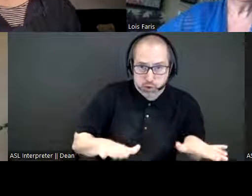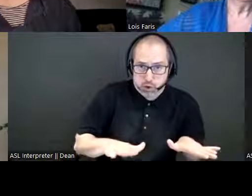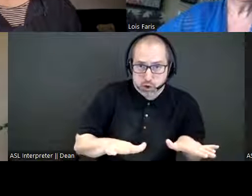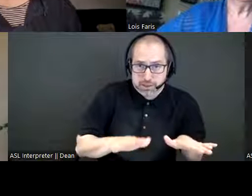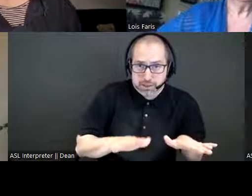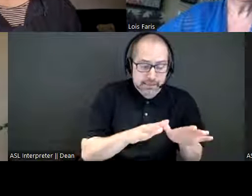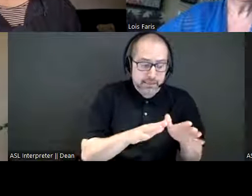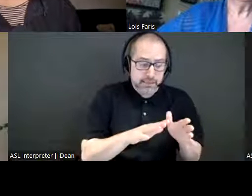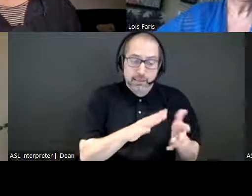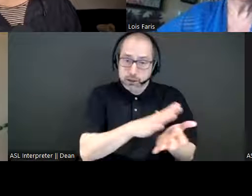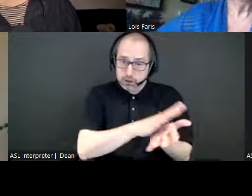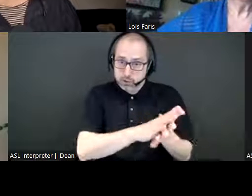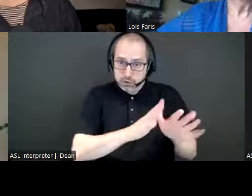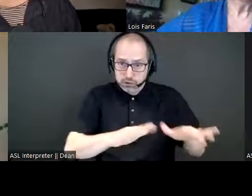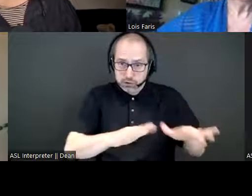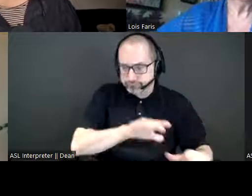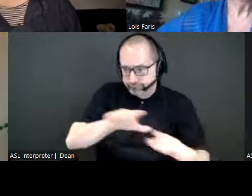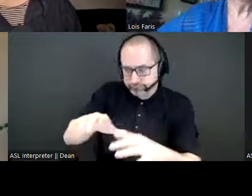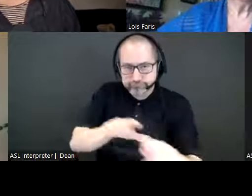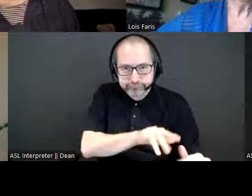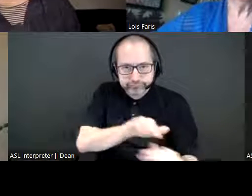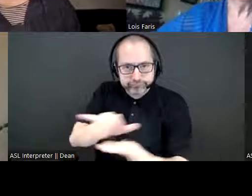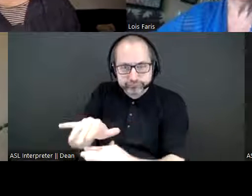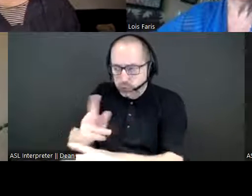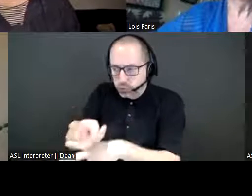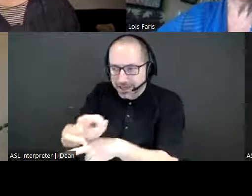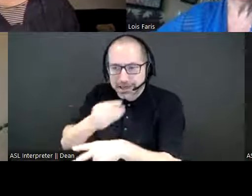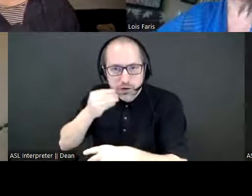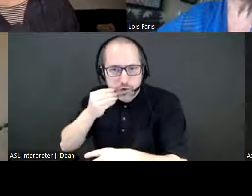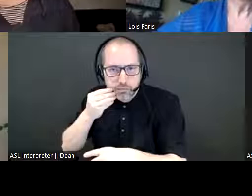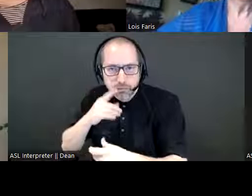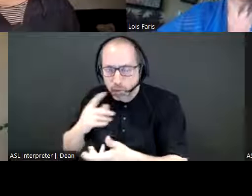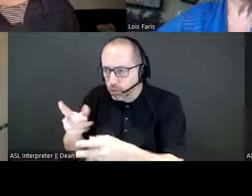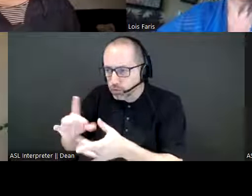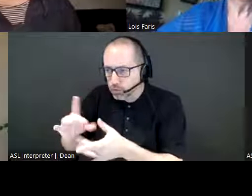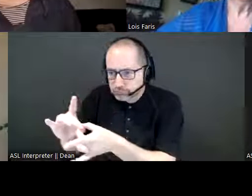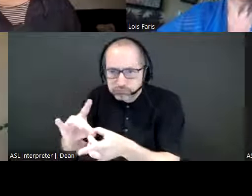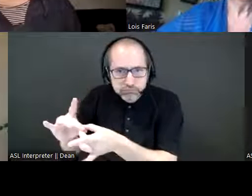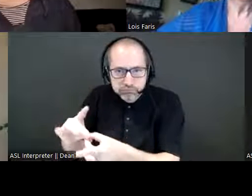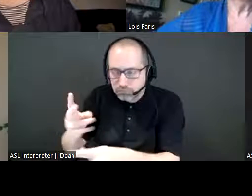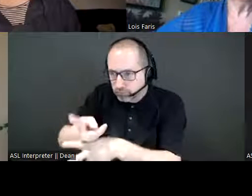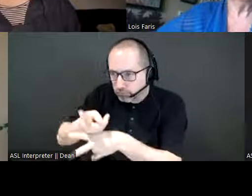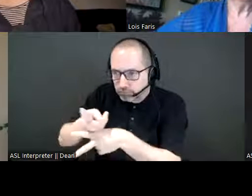positive relationships and collaborative learning between participants of all ages.